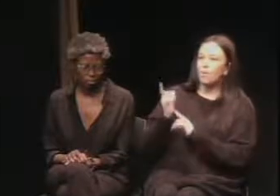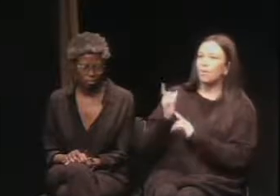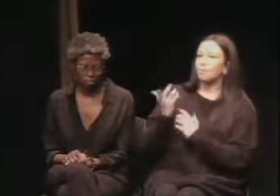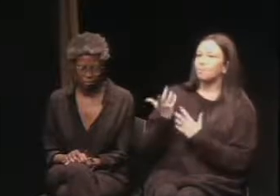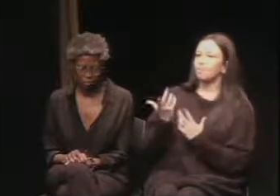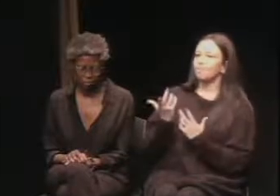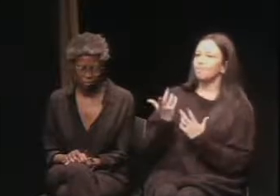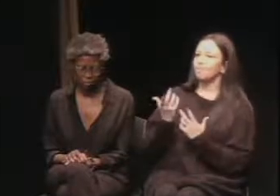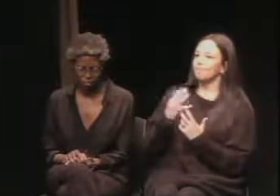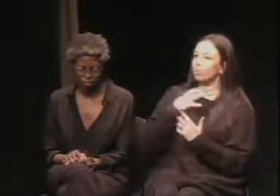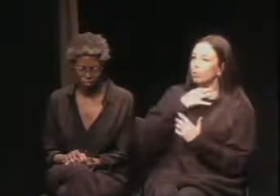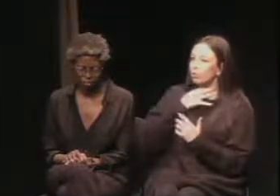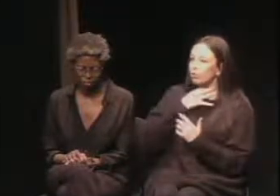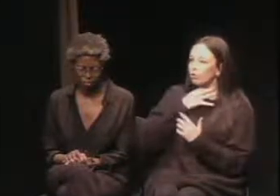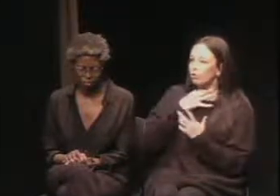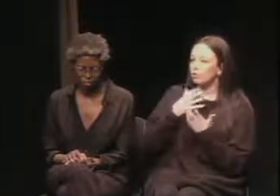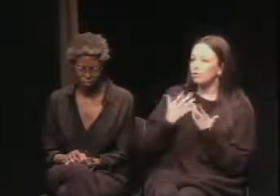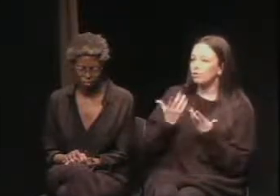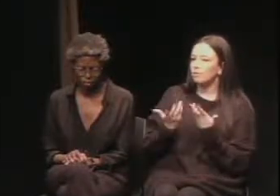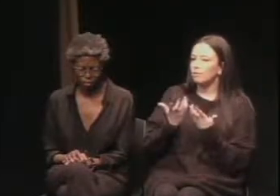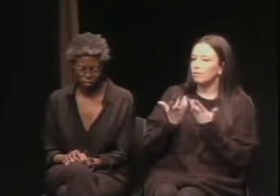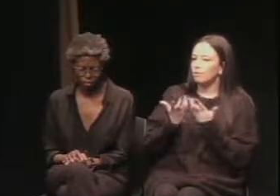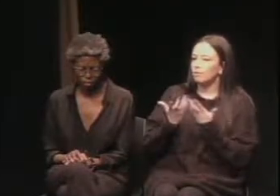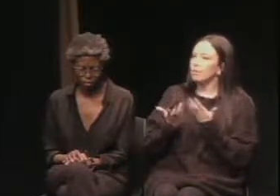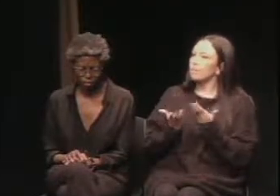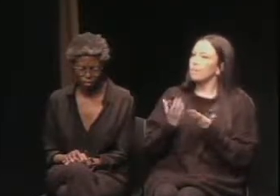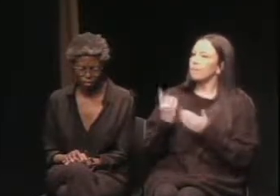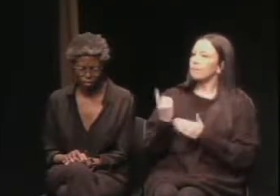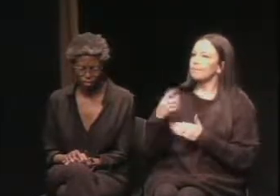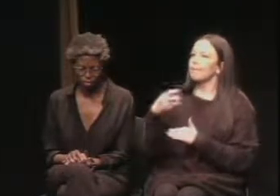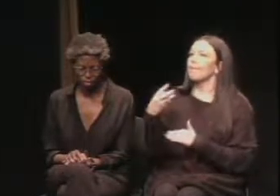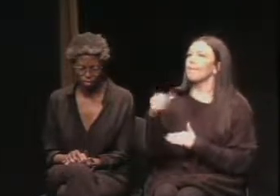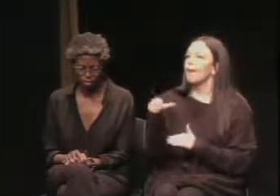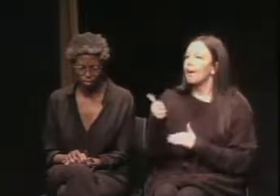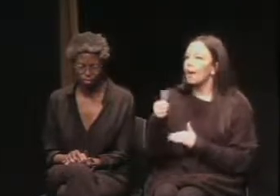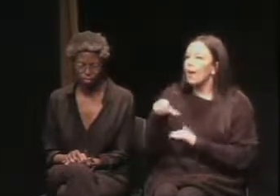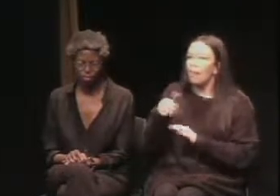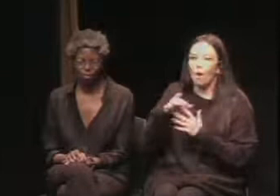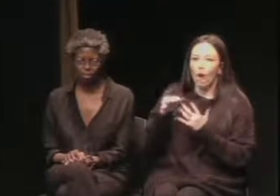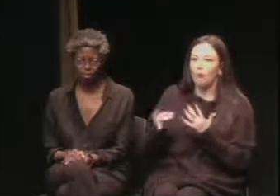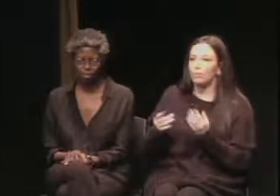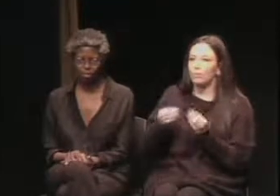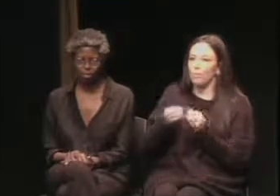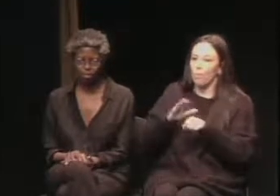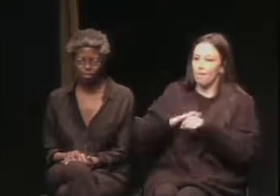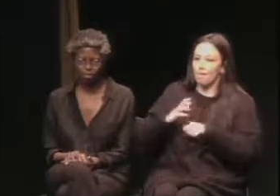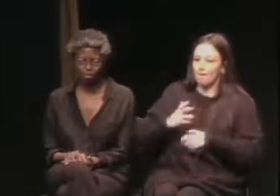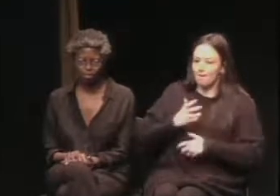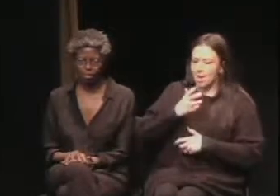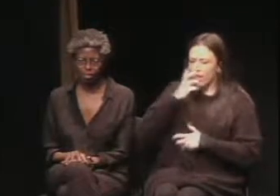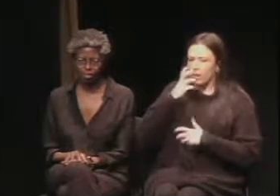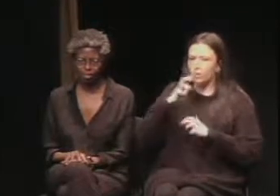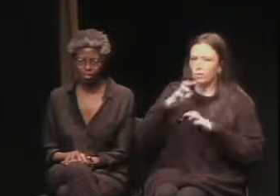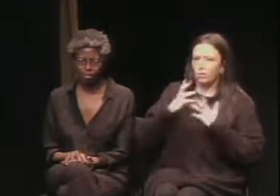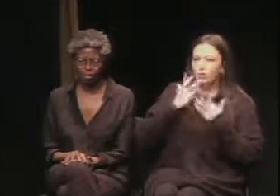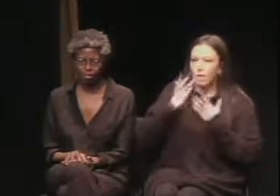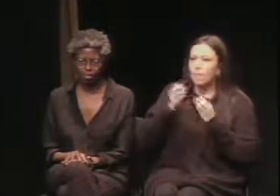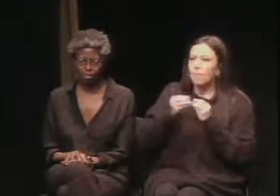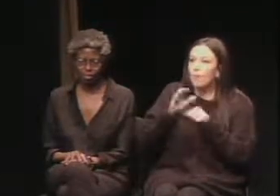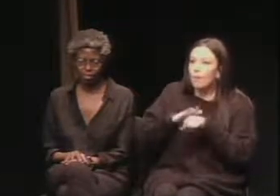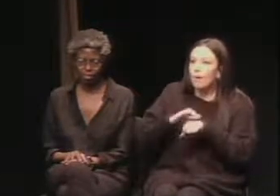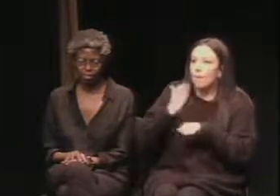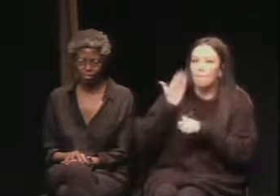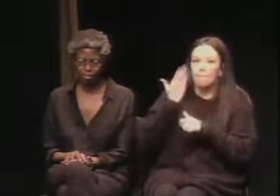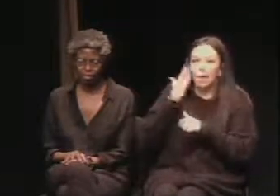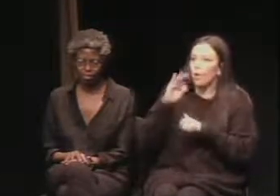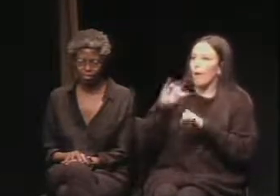me curious in a way that was like, there might be something else. There might be something more than anger and more than shame and more. I don't